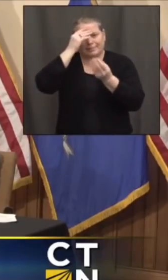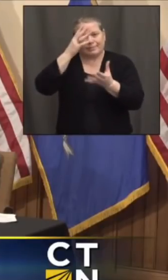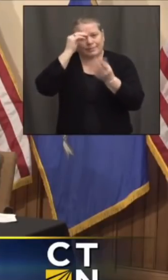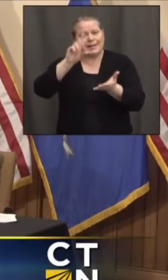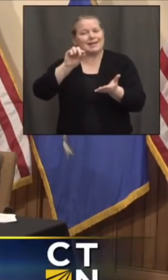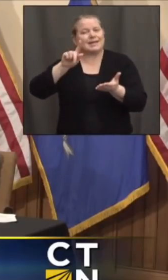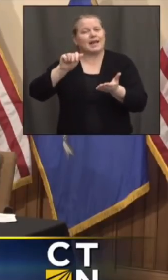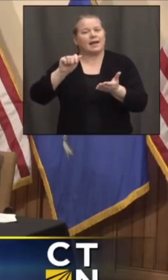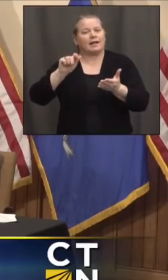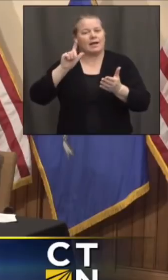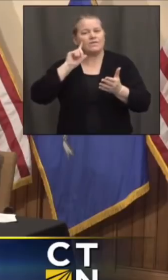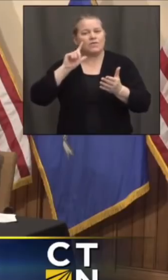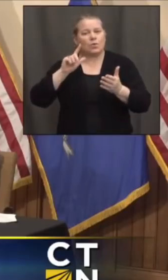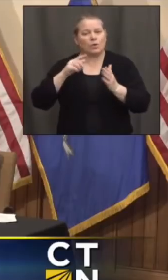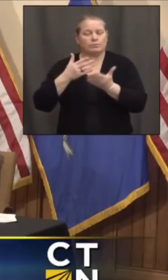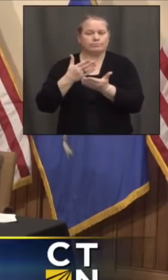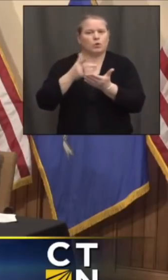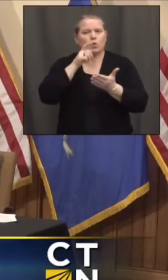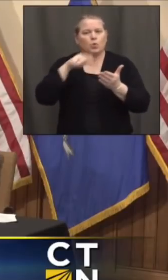populations?